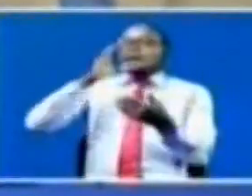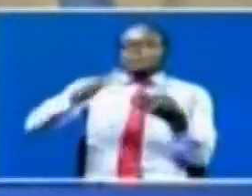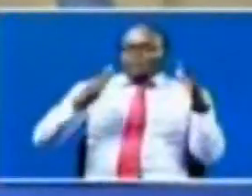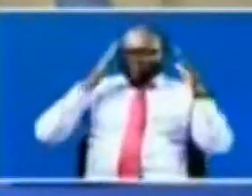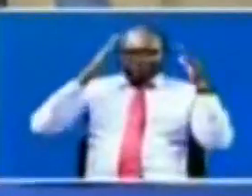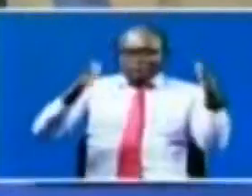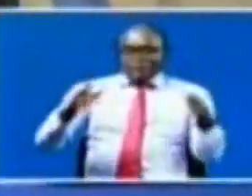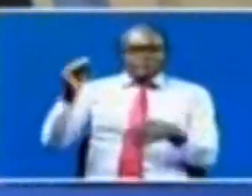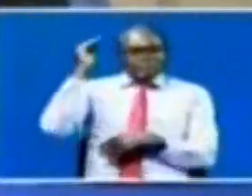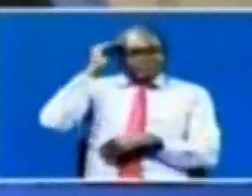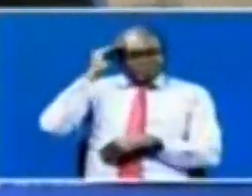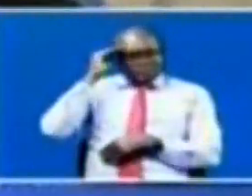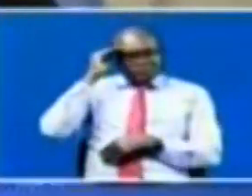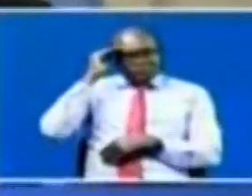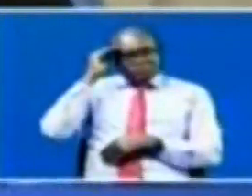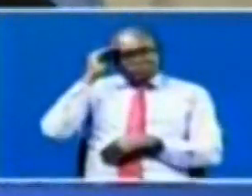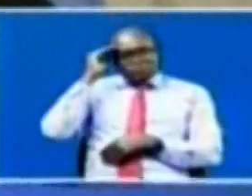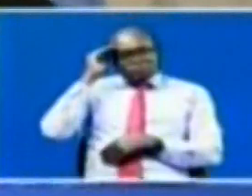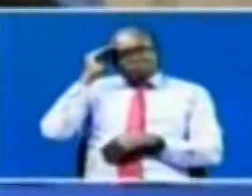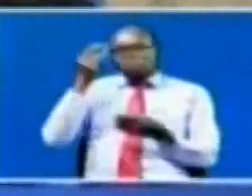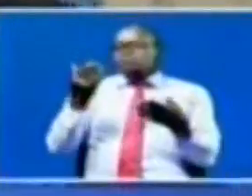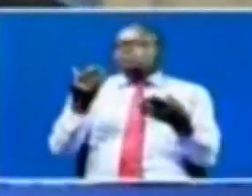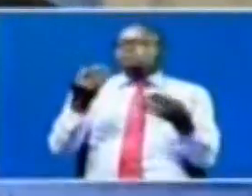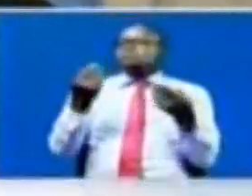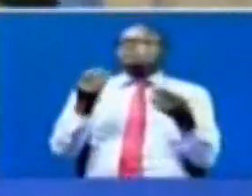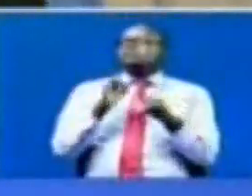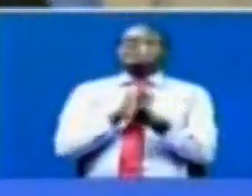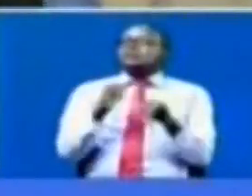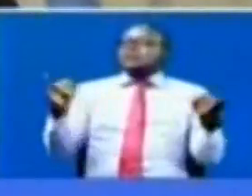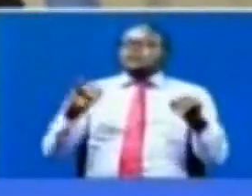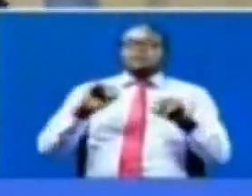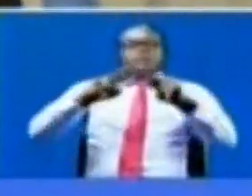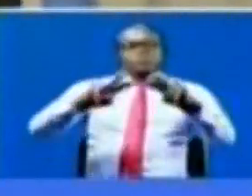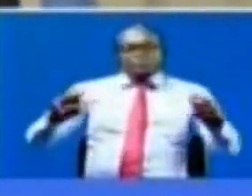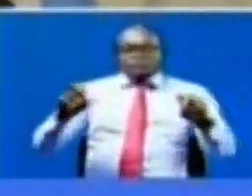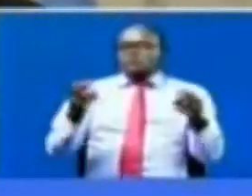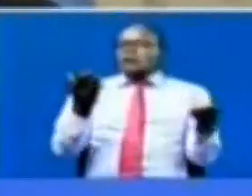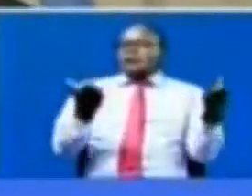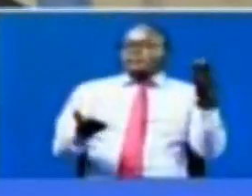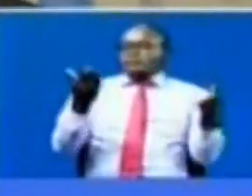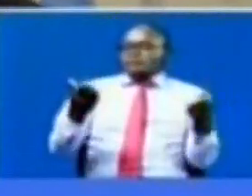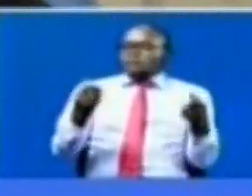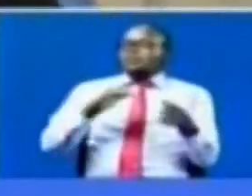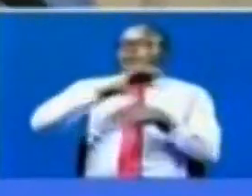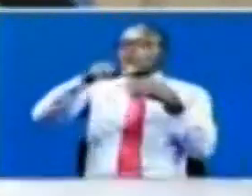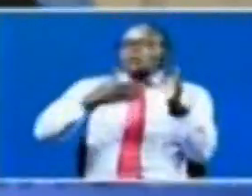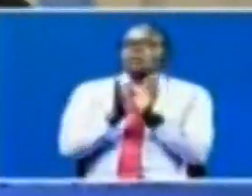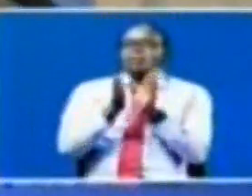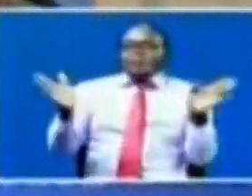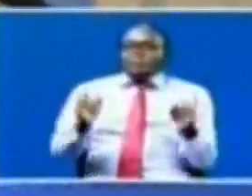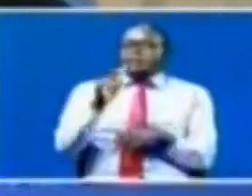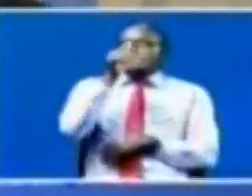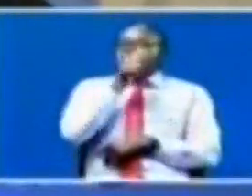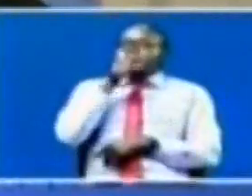of Education will be reorganized to secure supervision and evaluation of the CBC in all public,